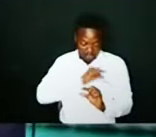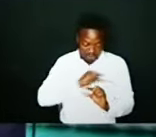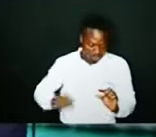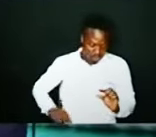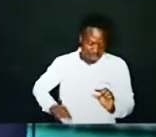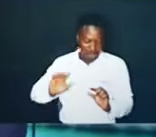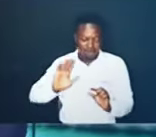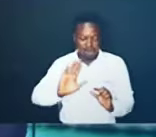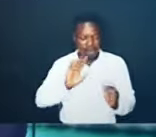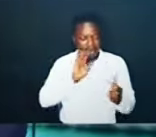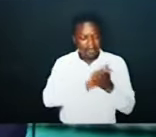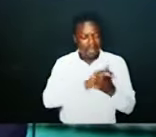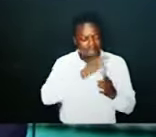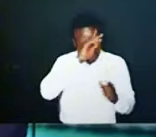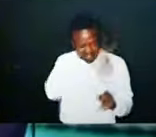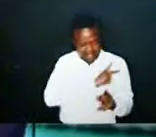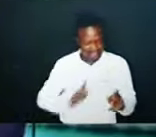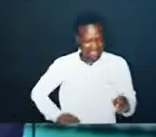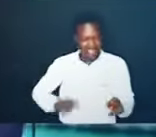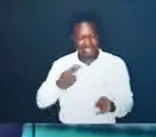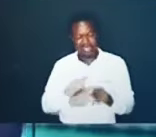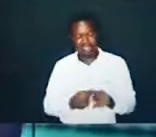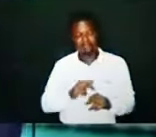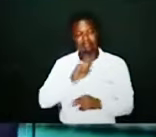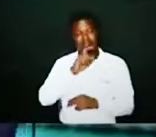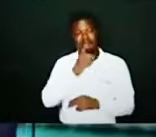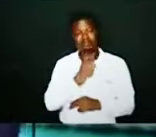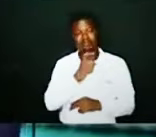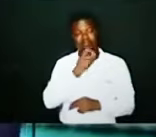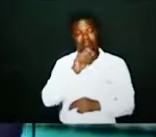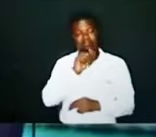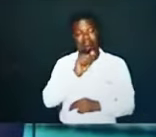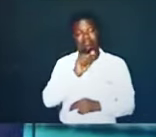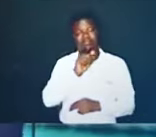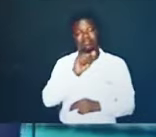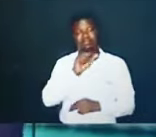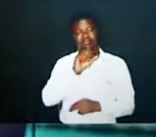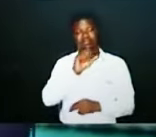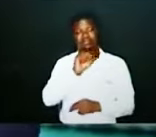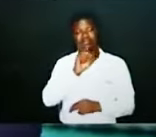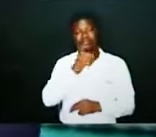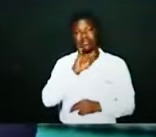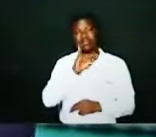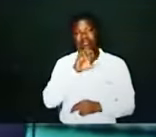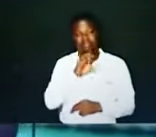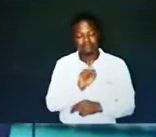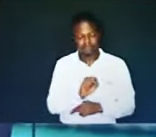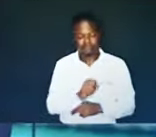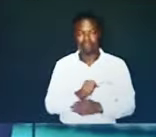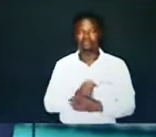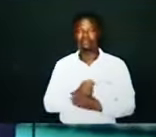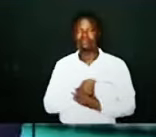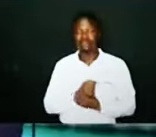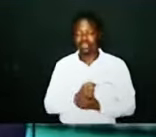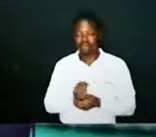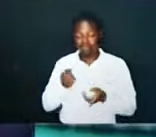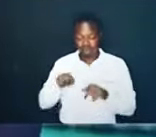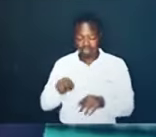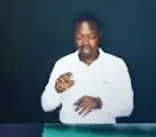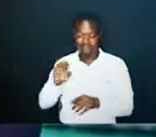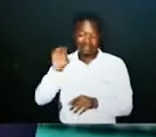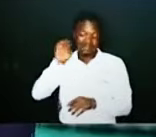coupon Namakwan would be Brisuma Esther Beye or him ma or Beye or Hini Aseros. Now, no sooner had Esther become the